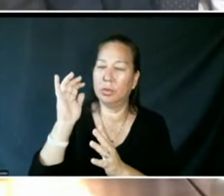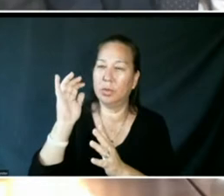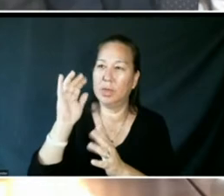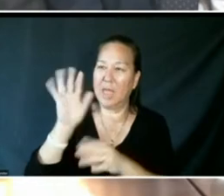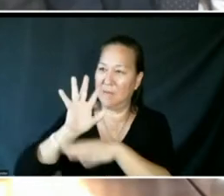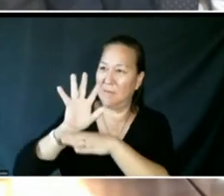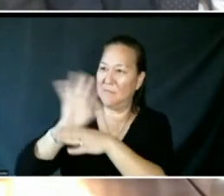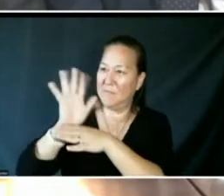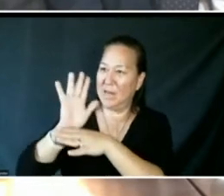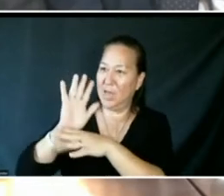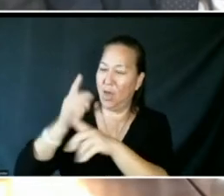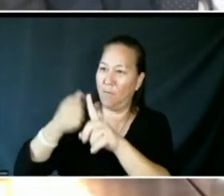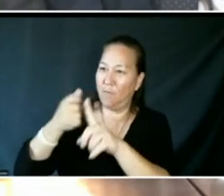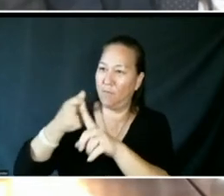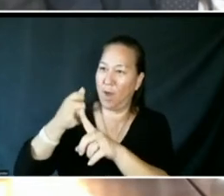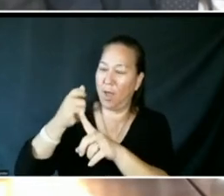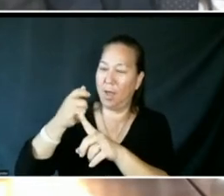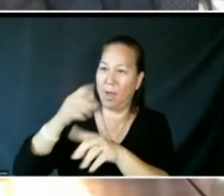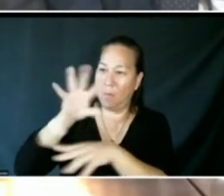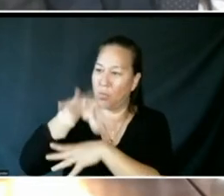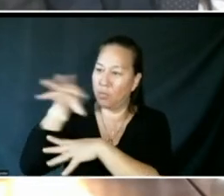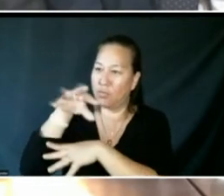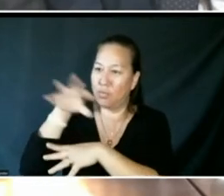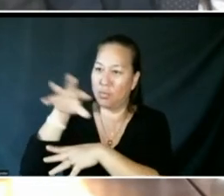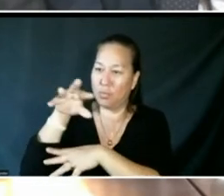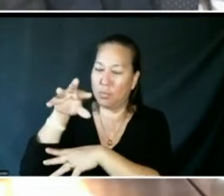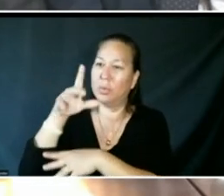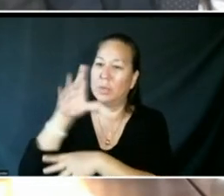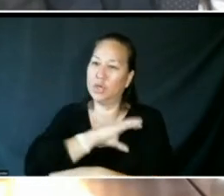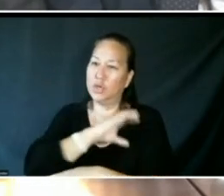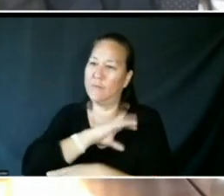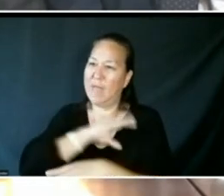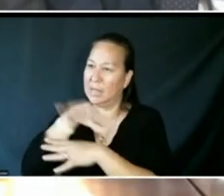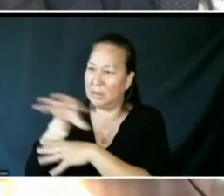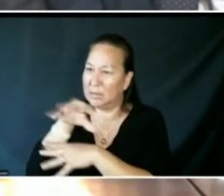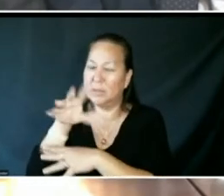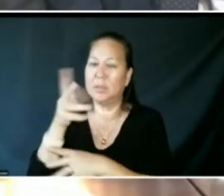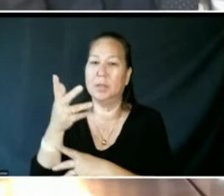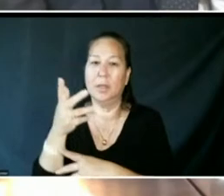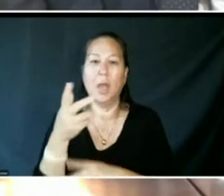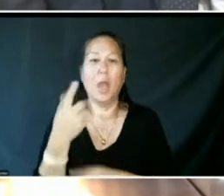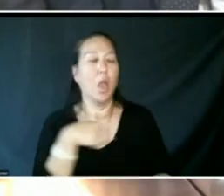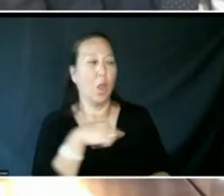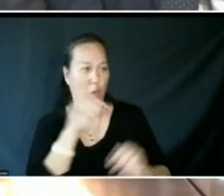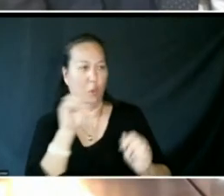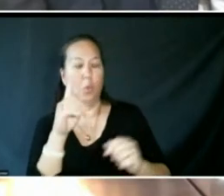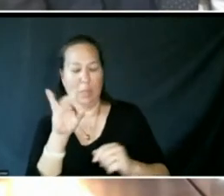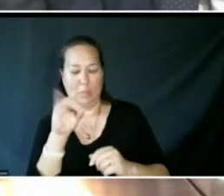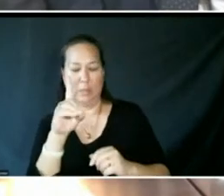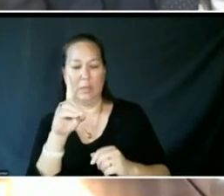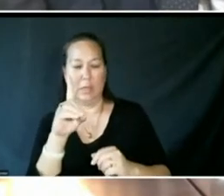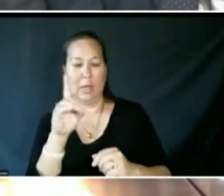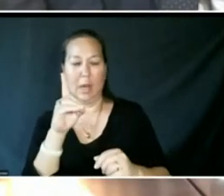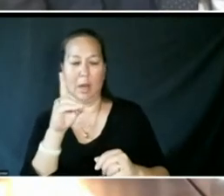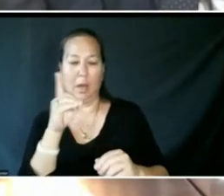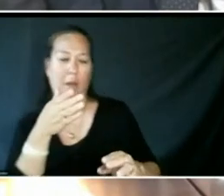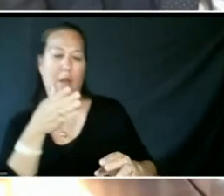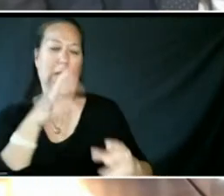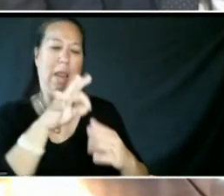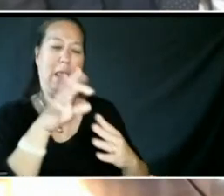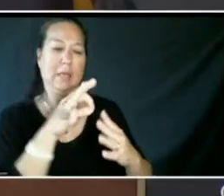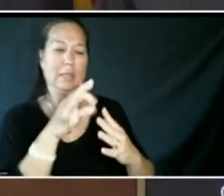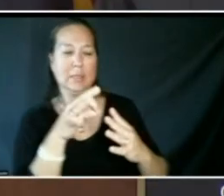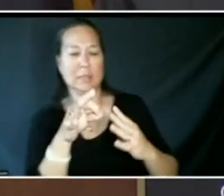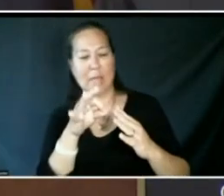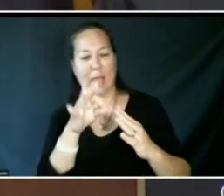actually reviewed approximately 48 hours going over the time period where action was taking place at the counting center at State Farm Arena.